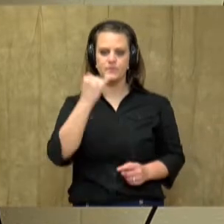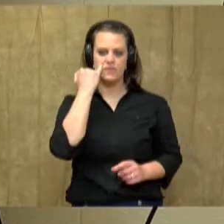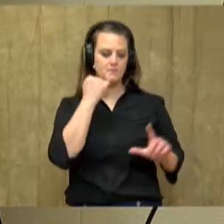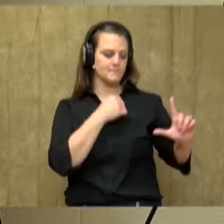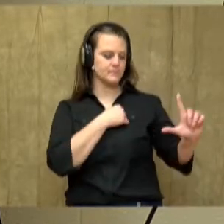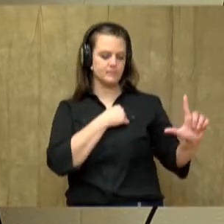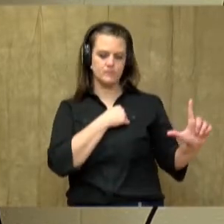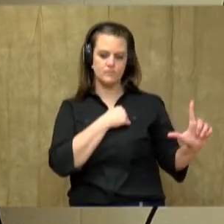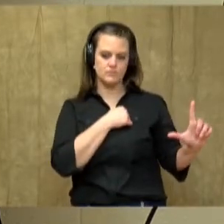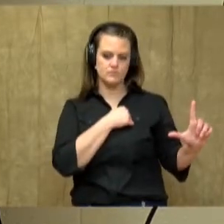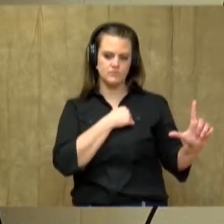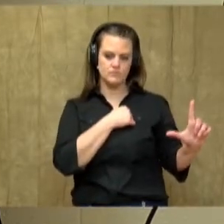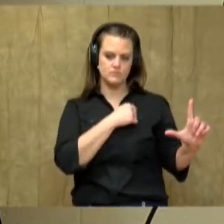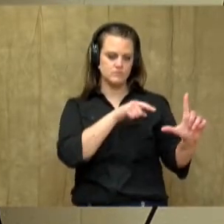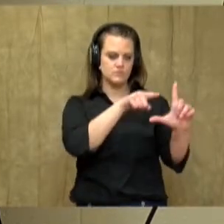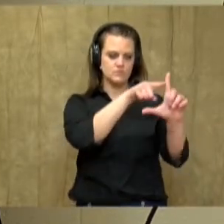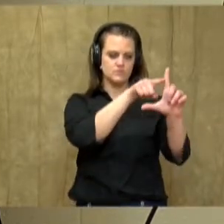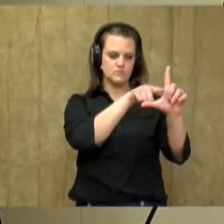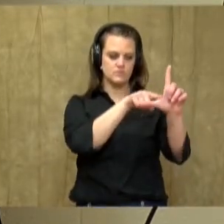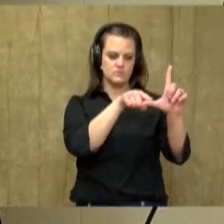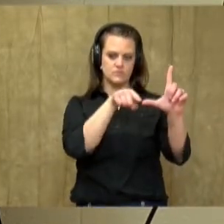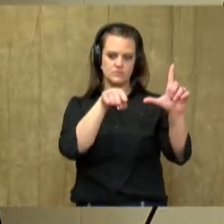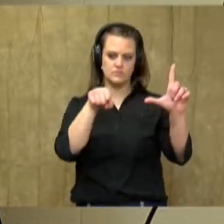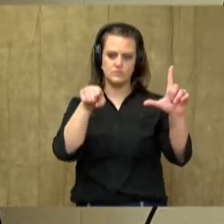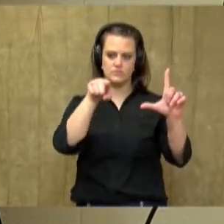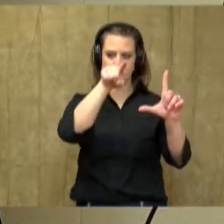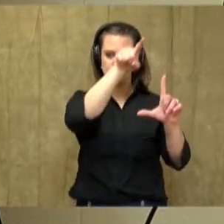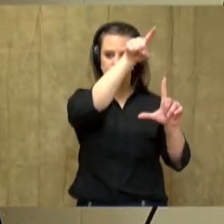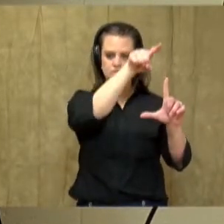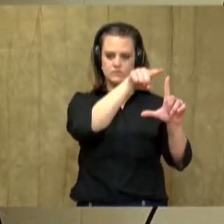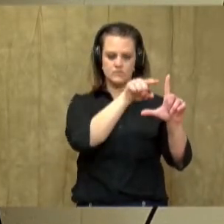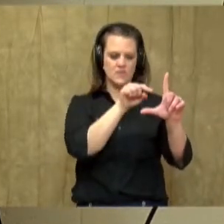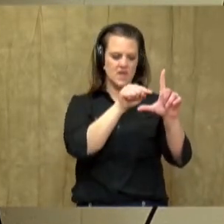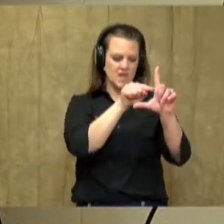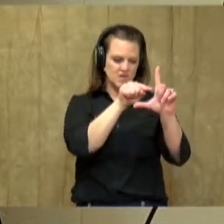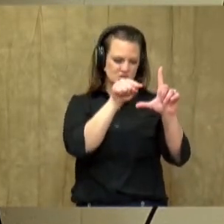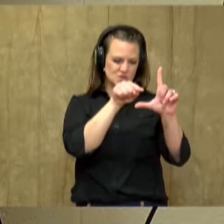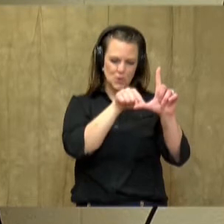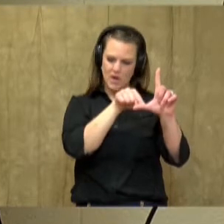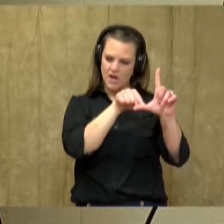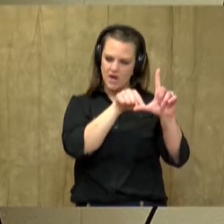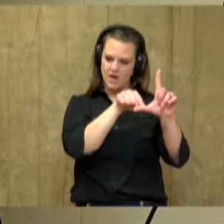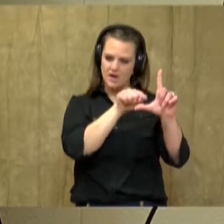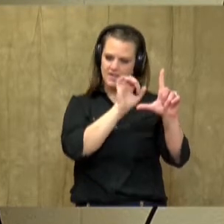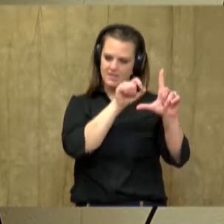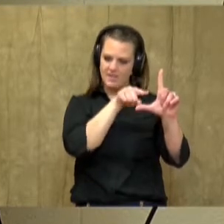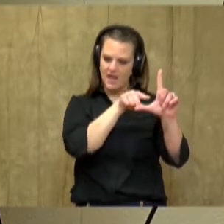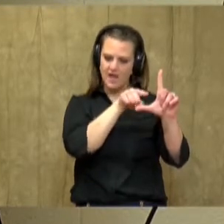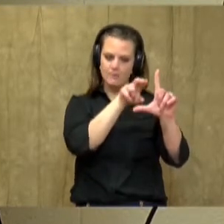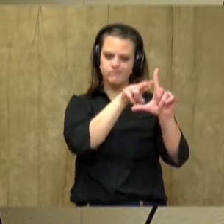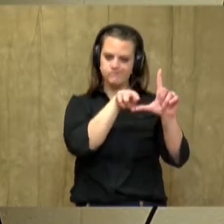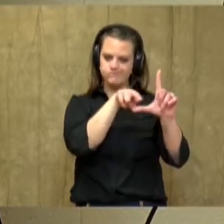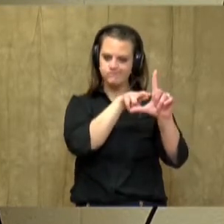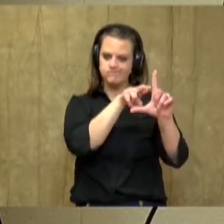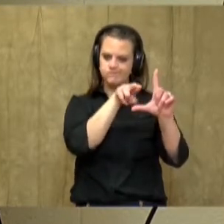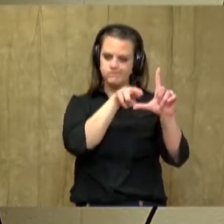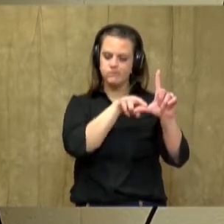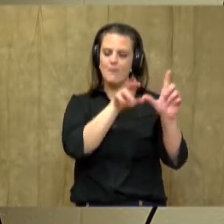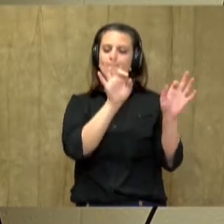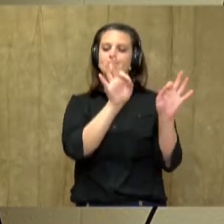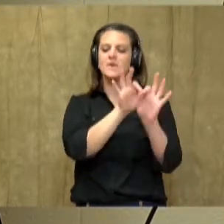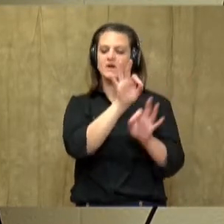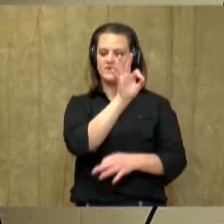at this angle right here, we could put a little square inside it. It would make a perfect square. So we know that it